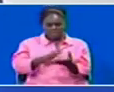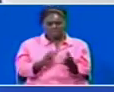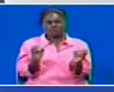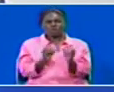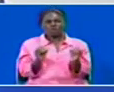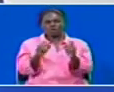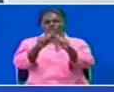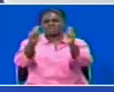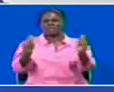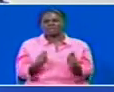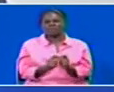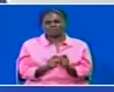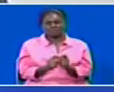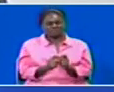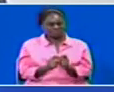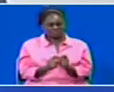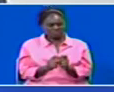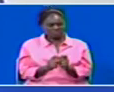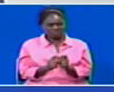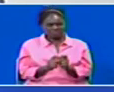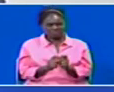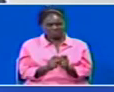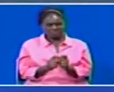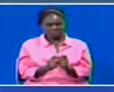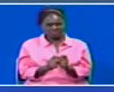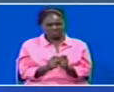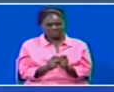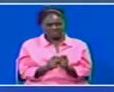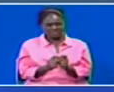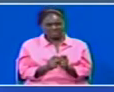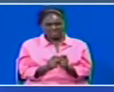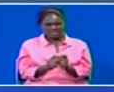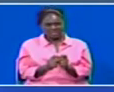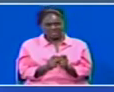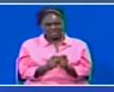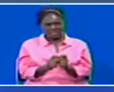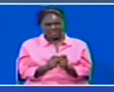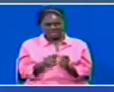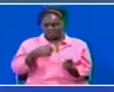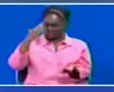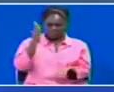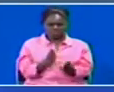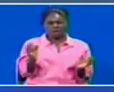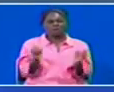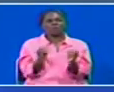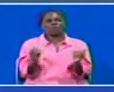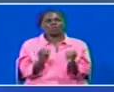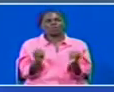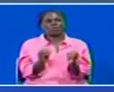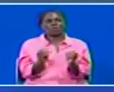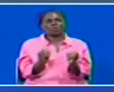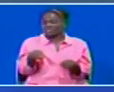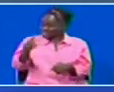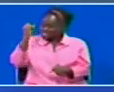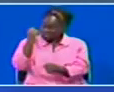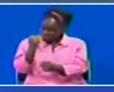this ethnic mongering or ethnic mobilization. This yet you still find the mobilizers around the tribe,